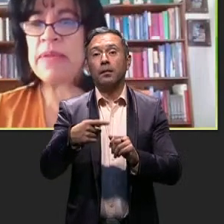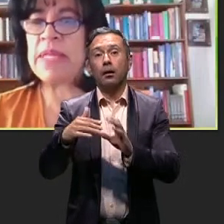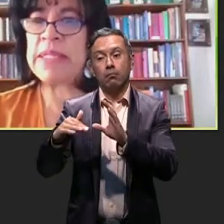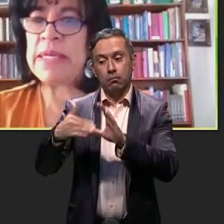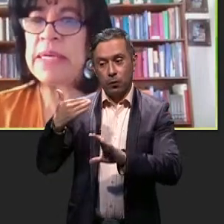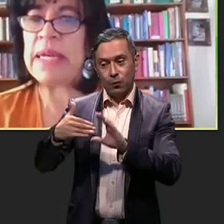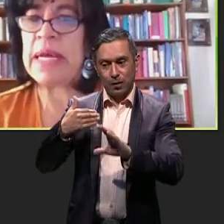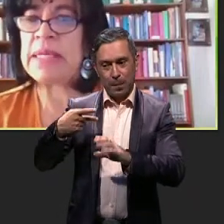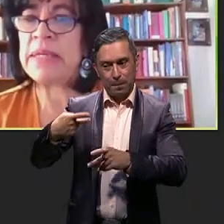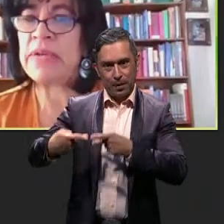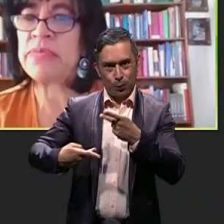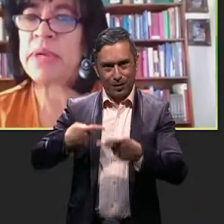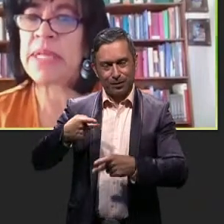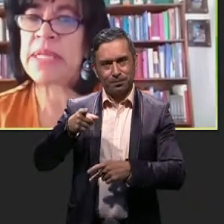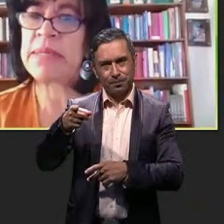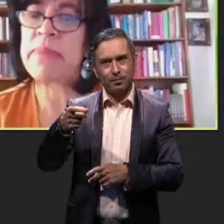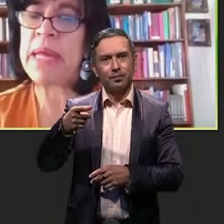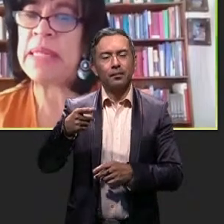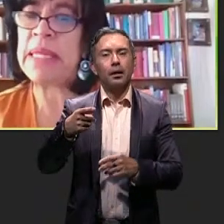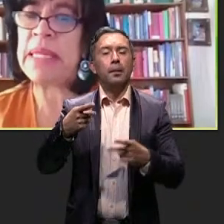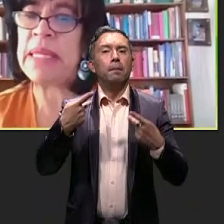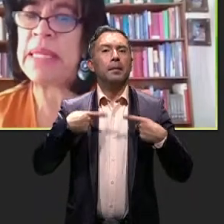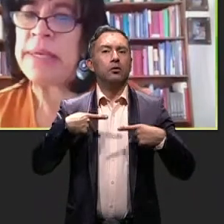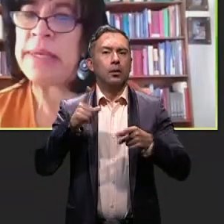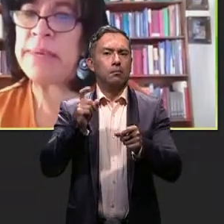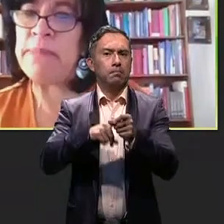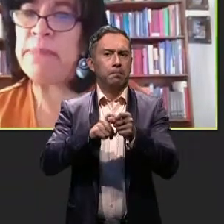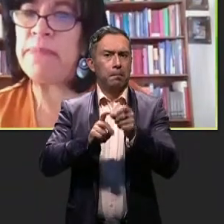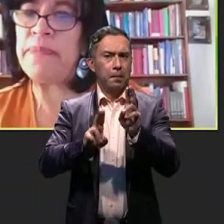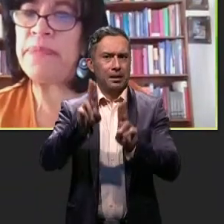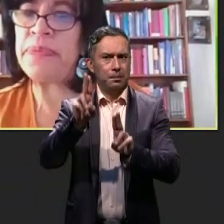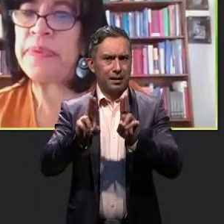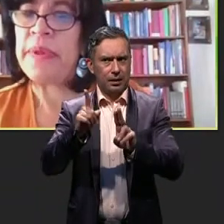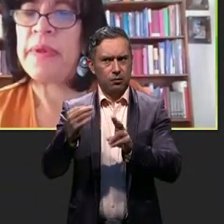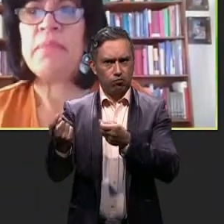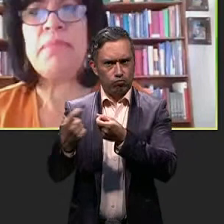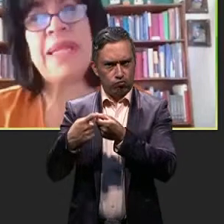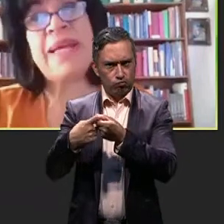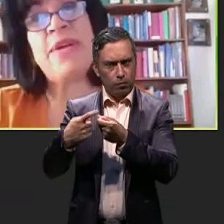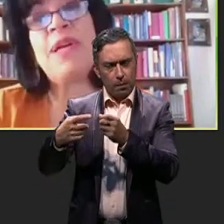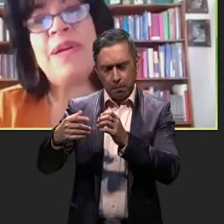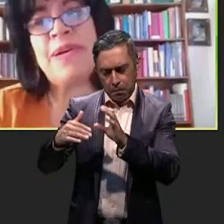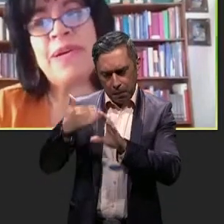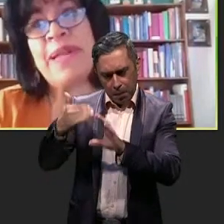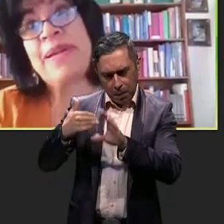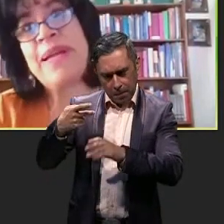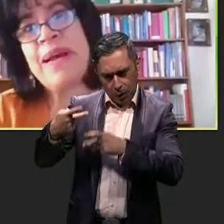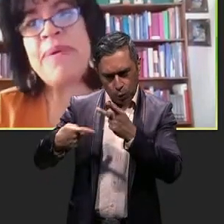some of the questions that have been posted on the chat.